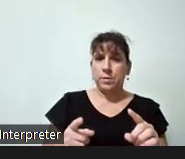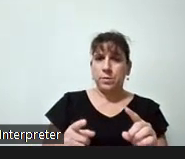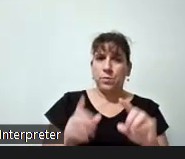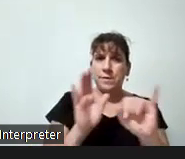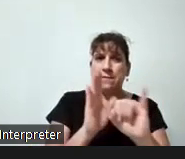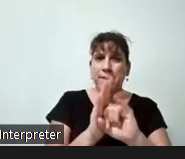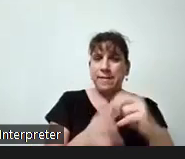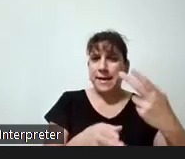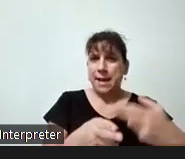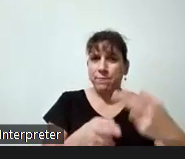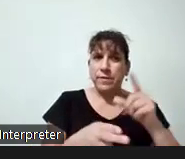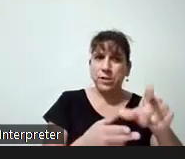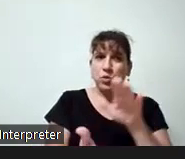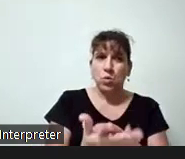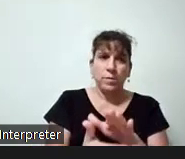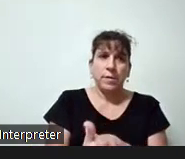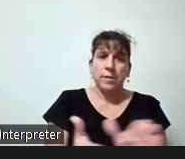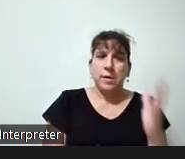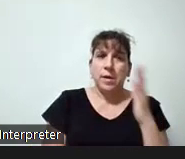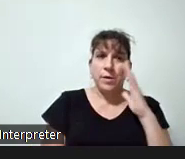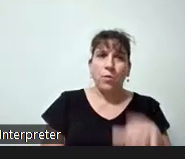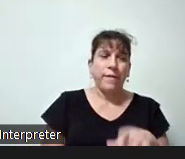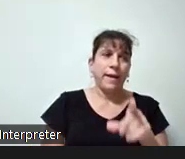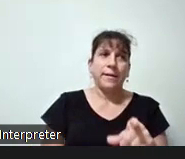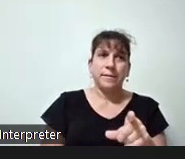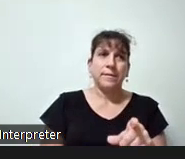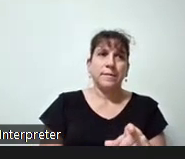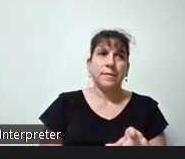a name for this school? I know that that is a